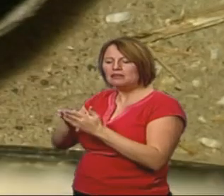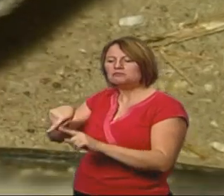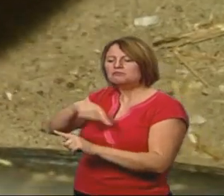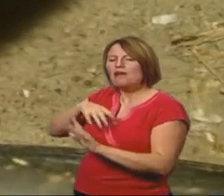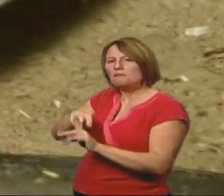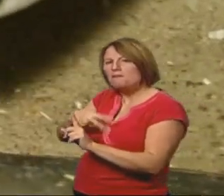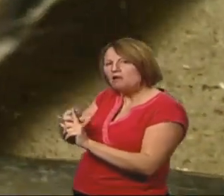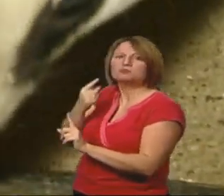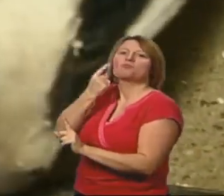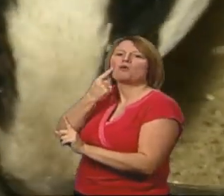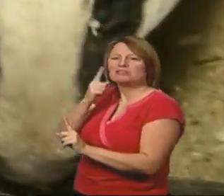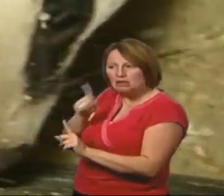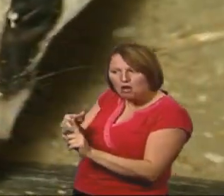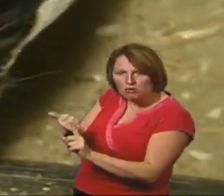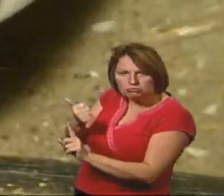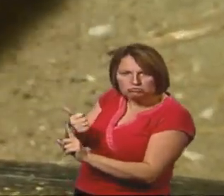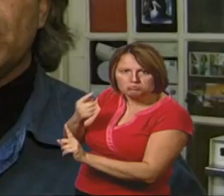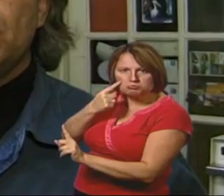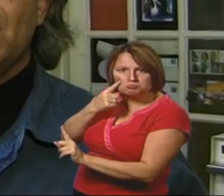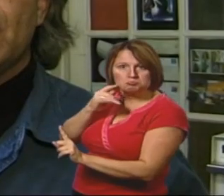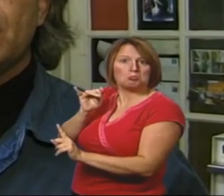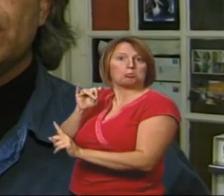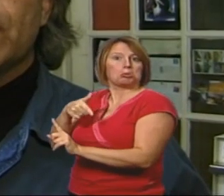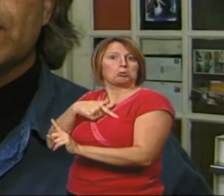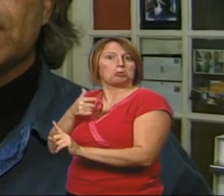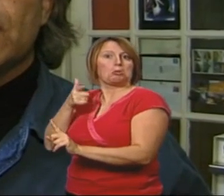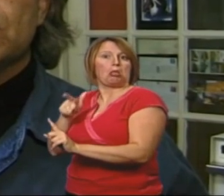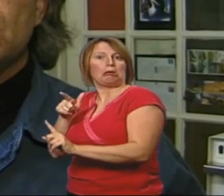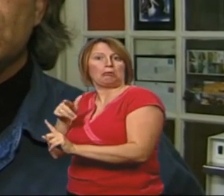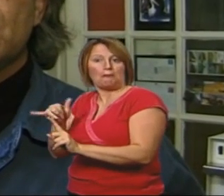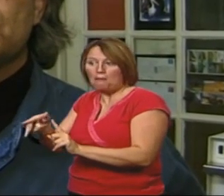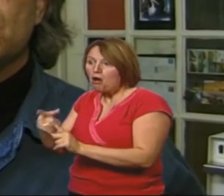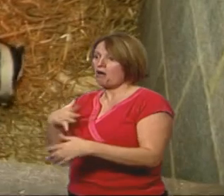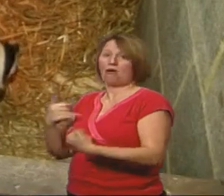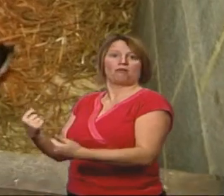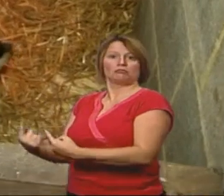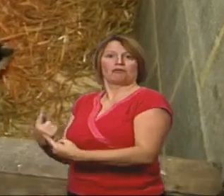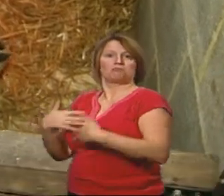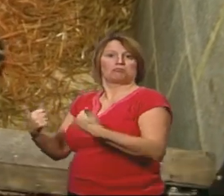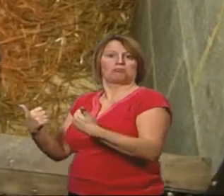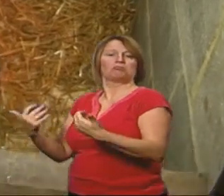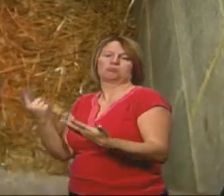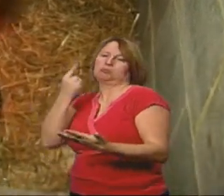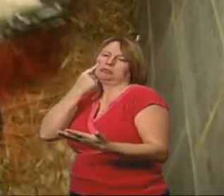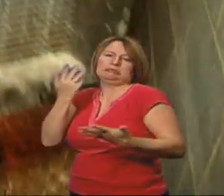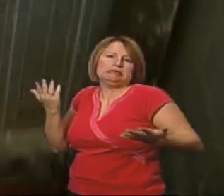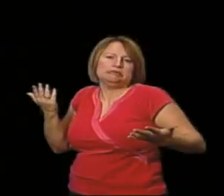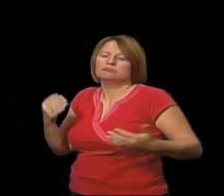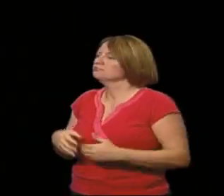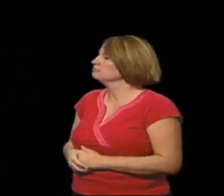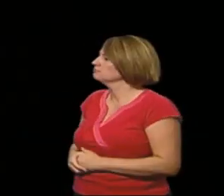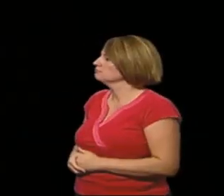and we can see whether it's better tomorrow morning. And I think, you know, we may be lucky in the fact that it actually gets better by itself, so we'll just have to see for the time